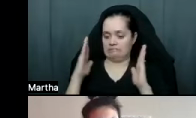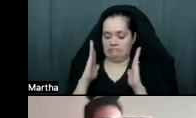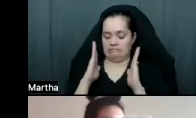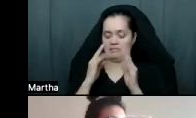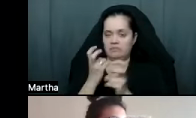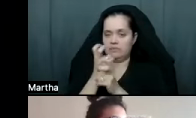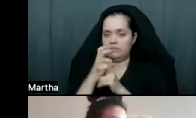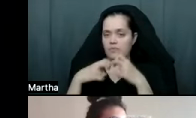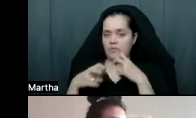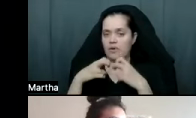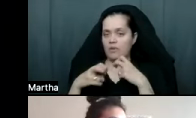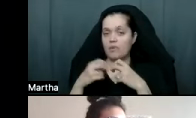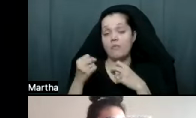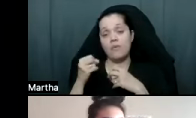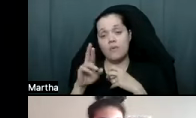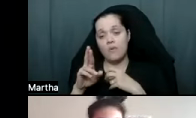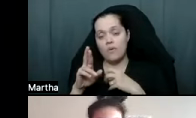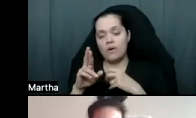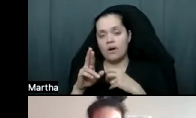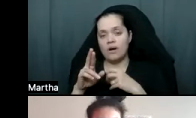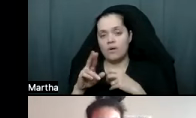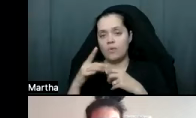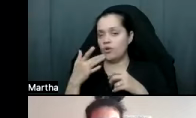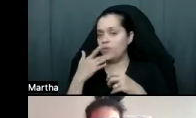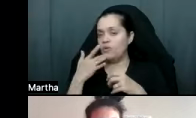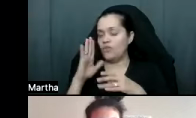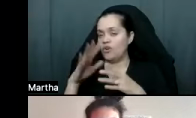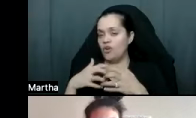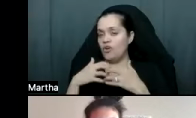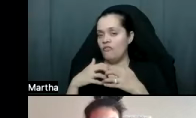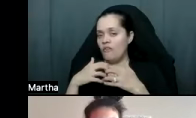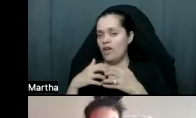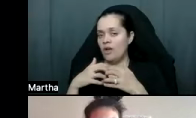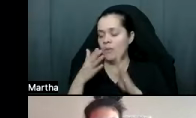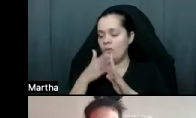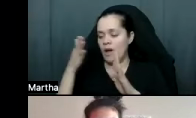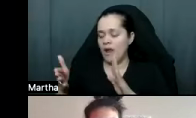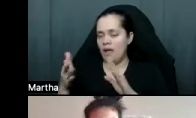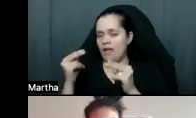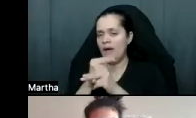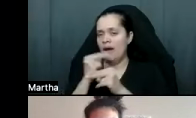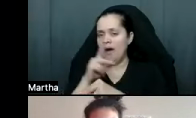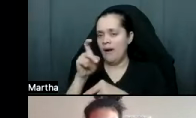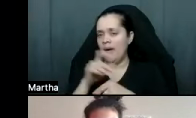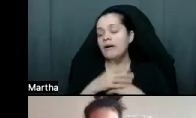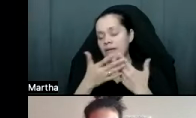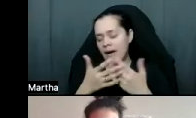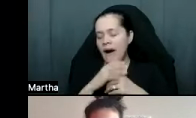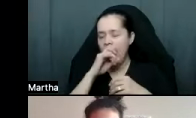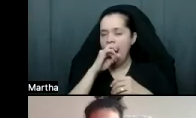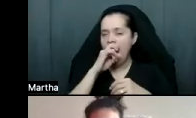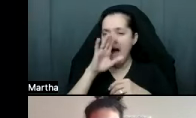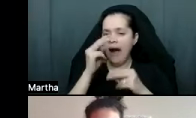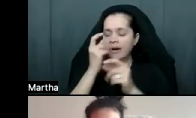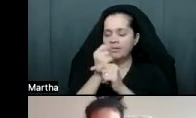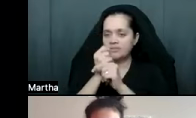troublesome. Or would you like your factory to be right next to the interstate highway? So your trucks